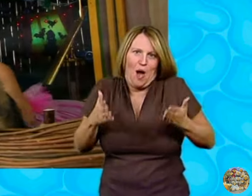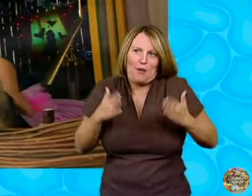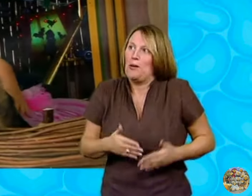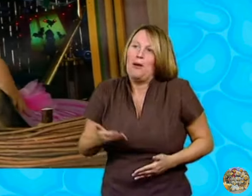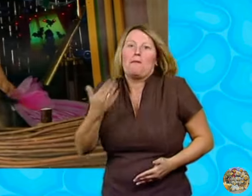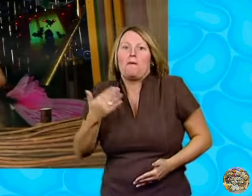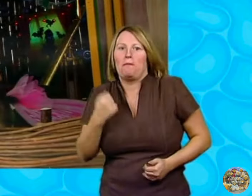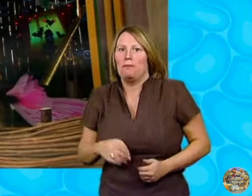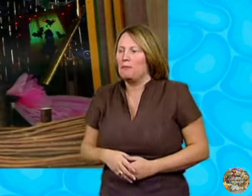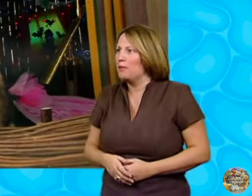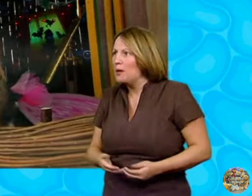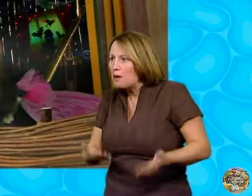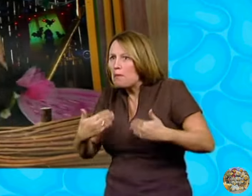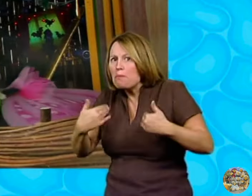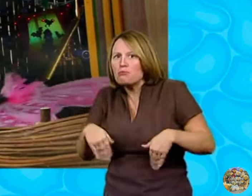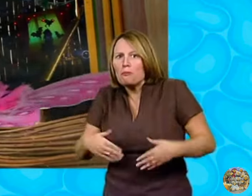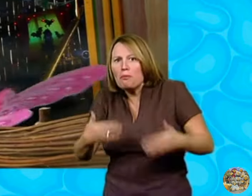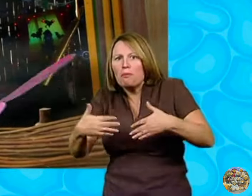on. Come on, Skipper.